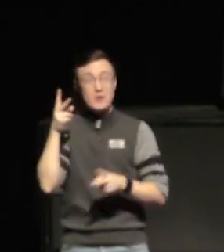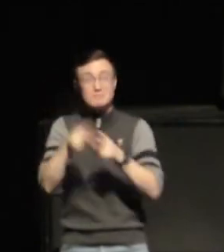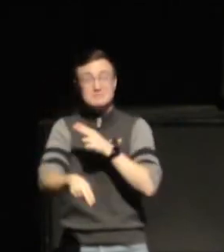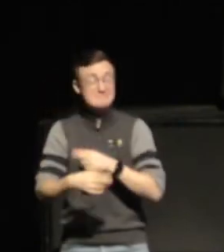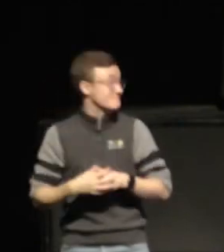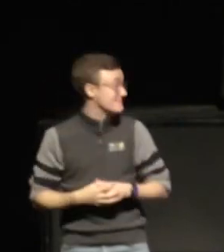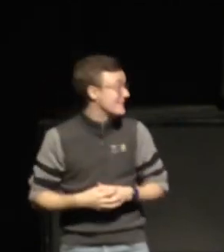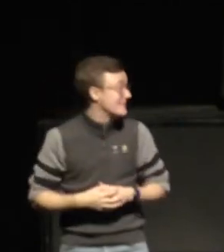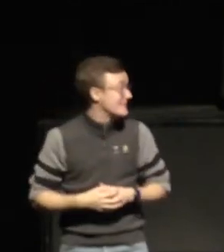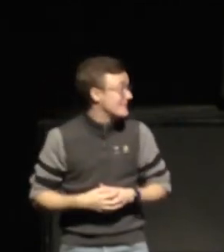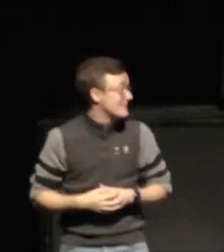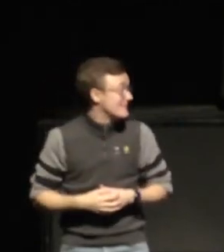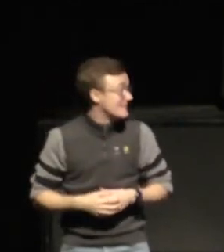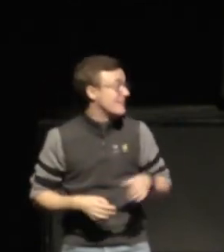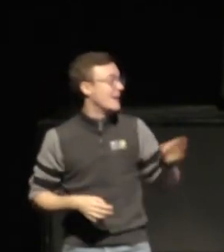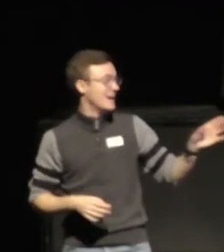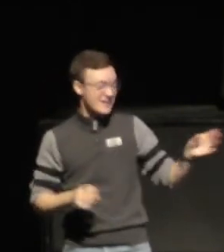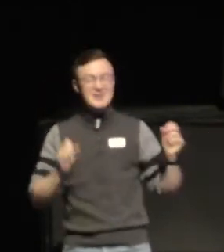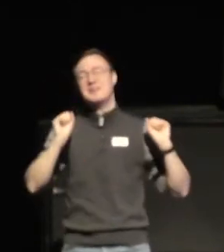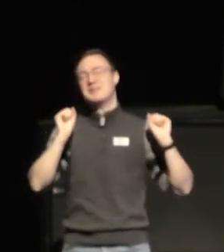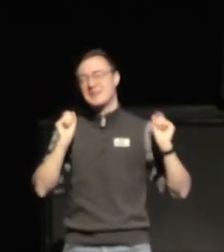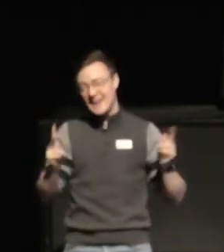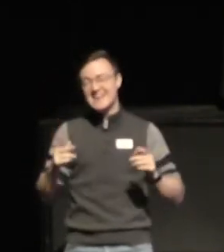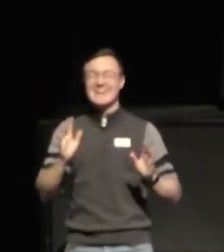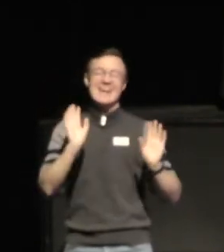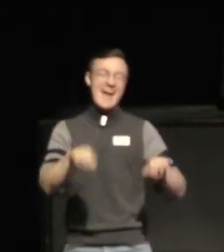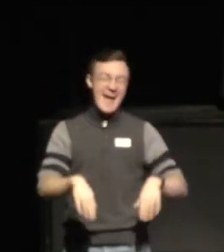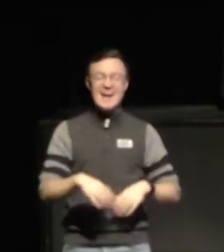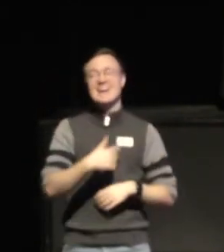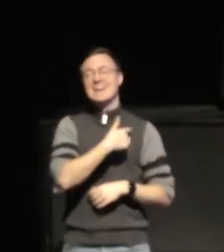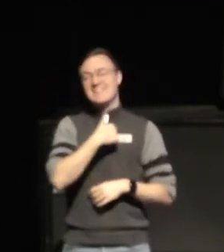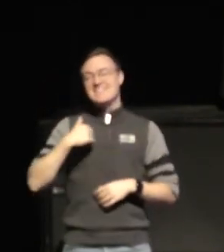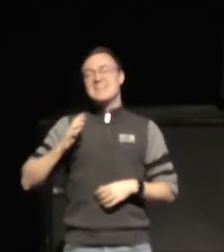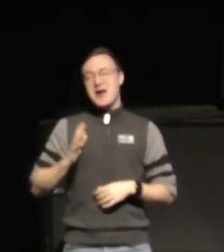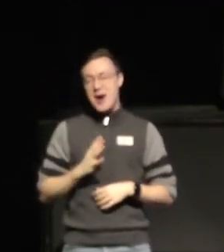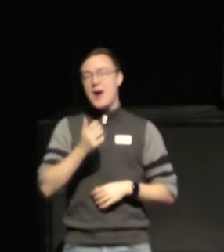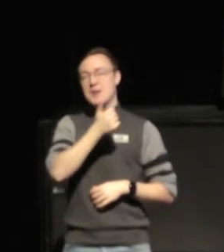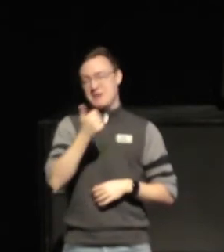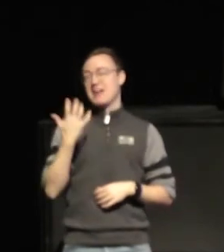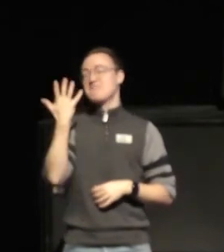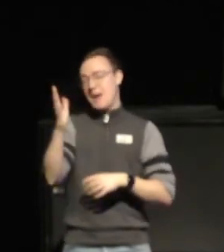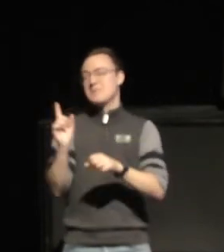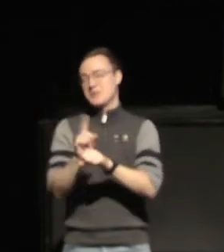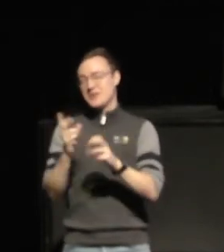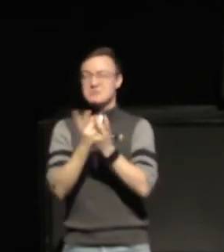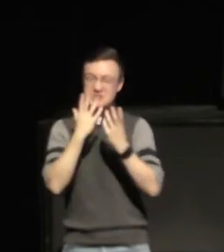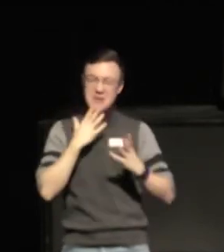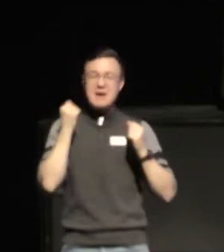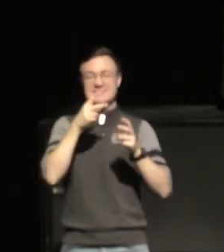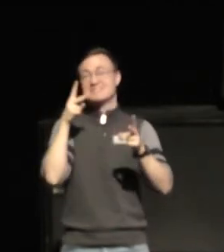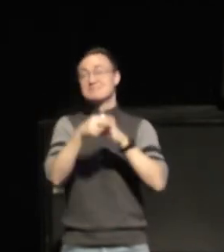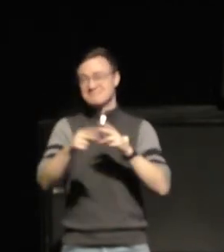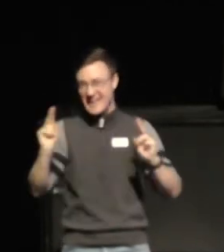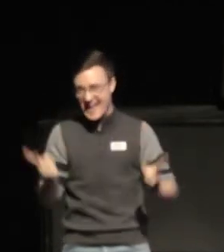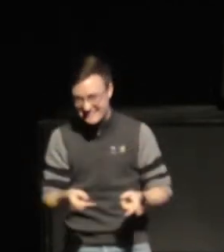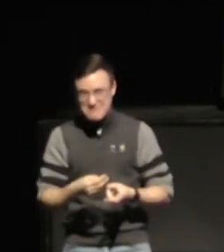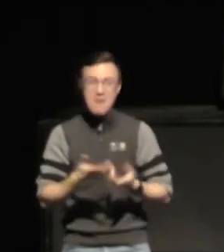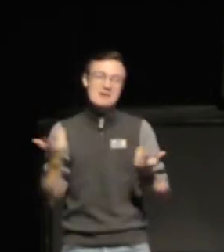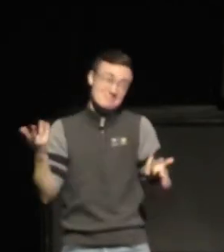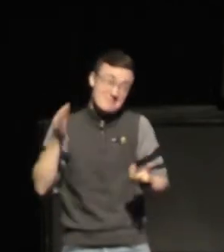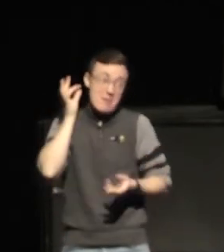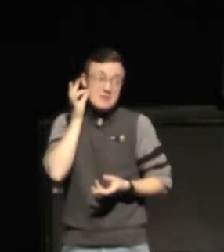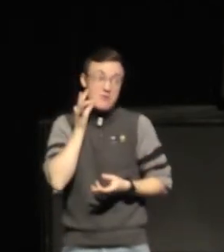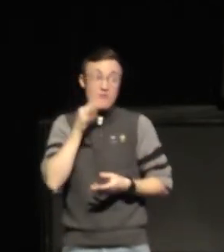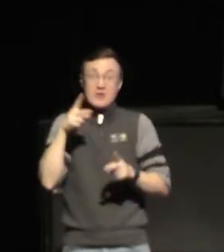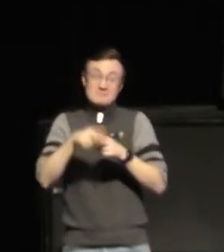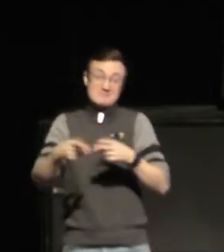You said some very radical things We there. still we Democratizing have food only systems. we have 5 more minutes, so I you're think we'll cut. just